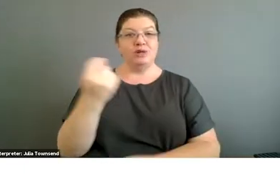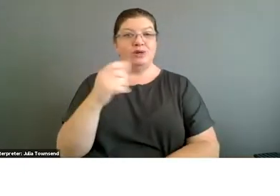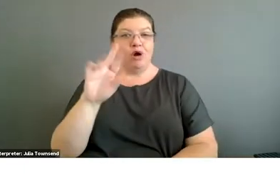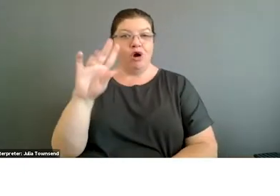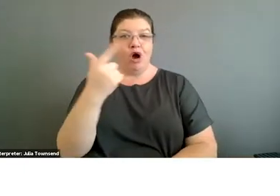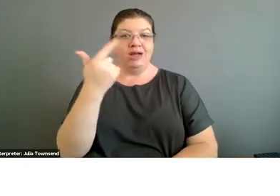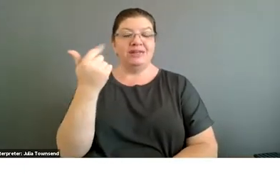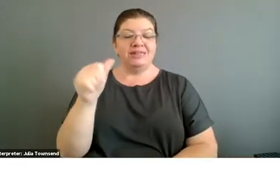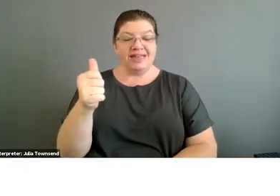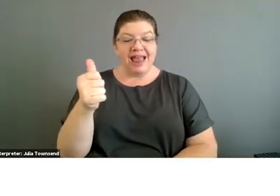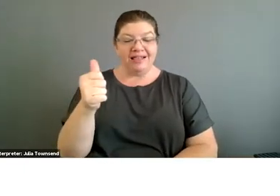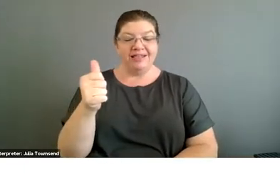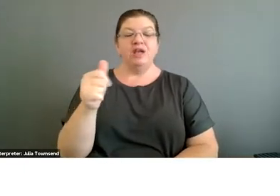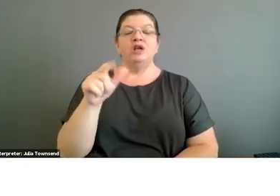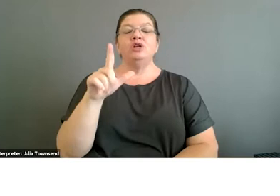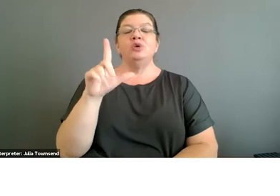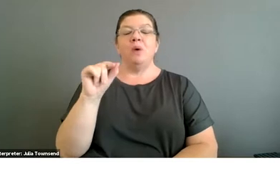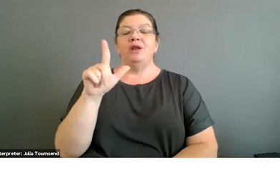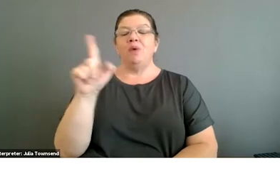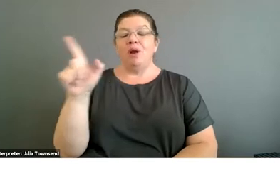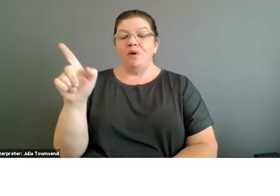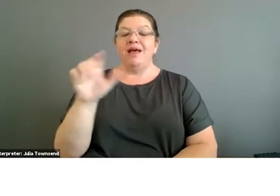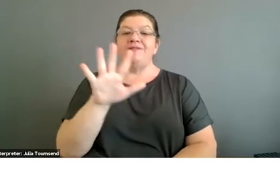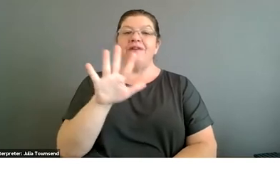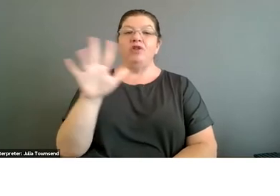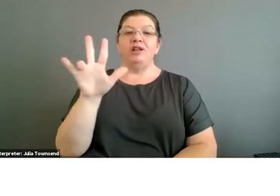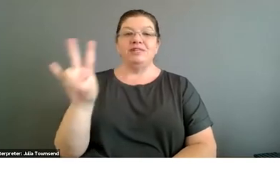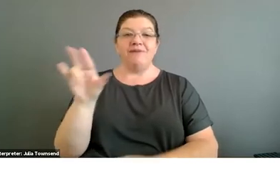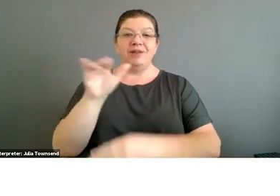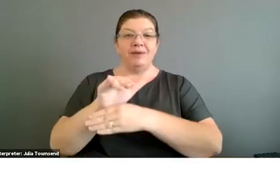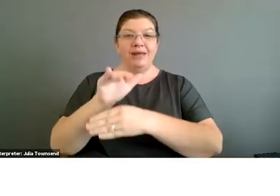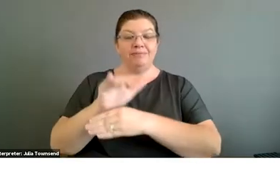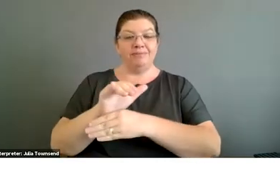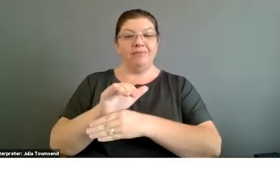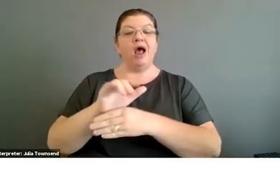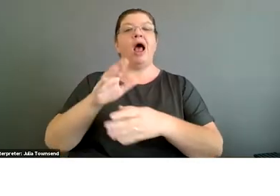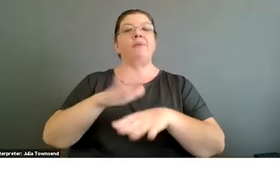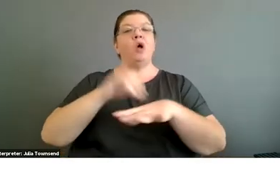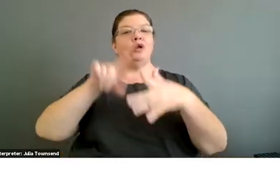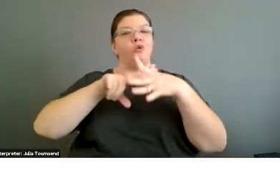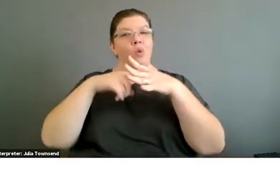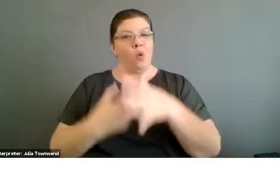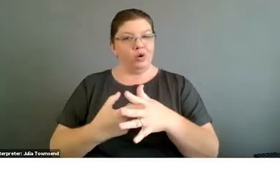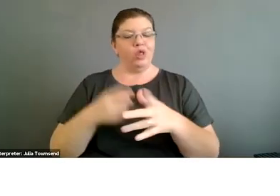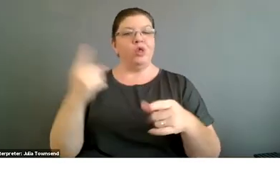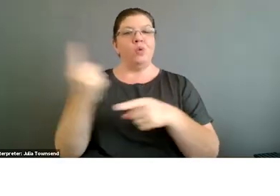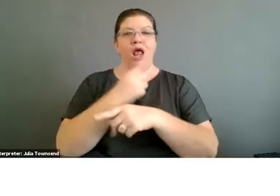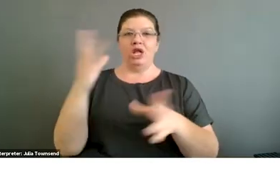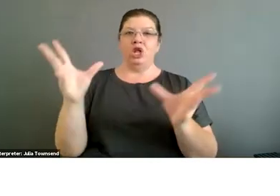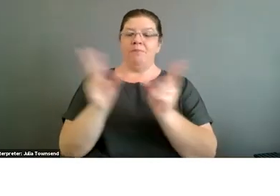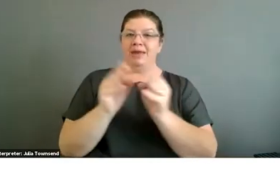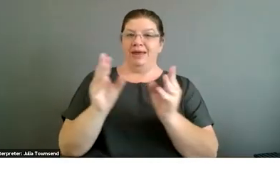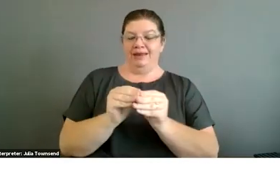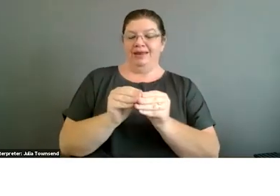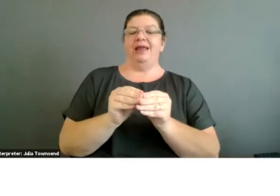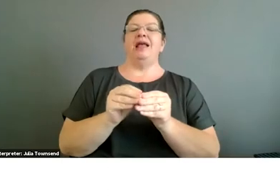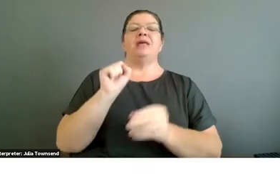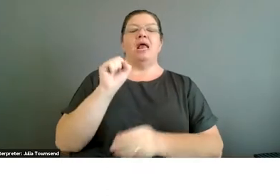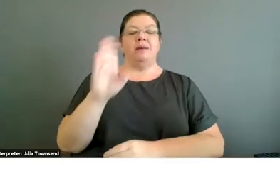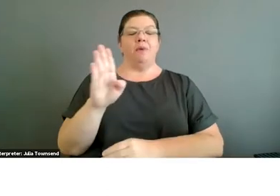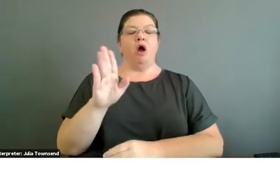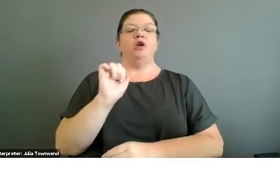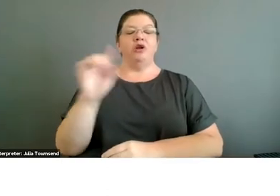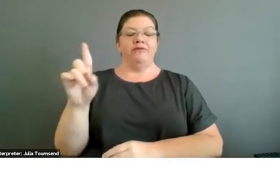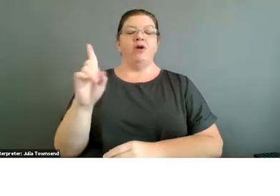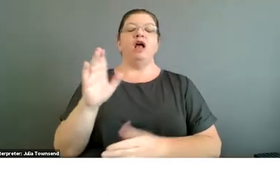10th, 2021, at 5:37 p.m. I'm calling to order this regular meeting of the Santa Barbara Unified School District School